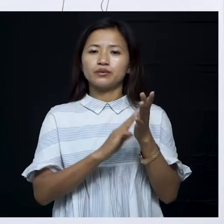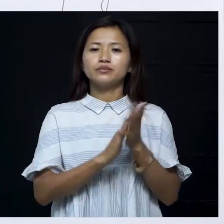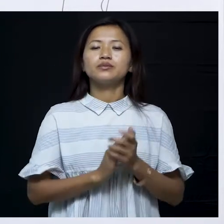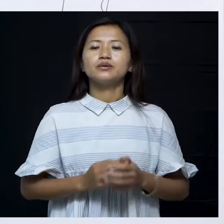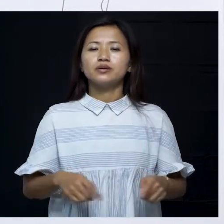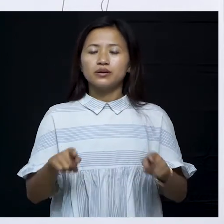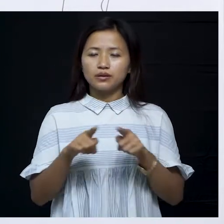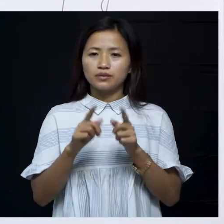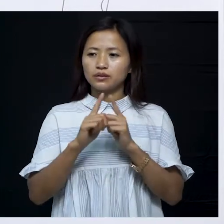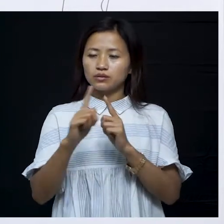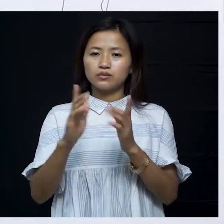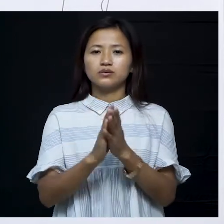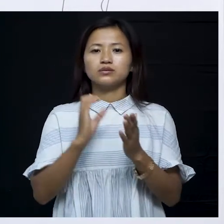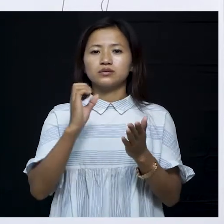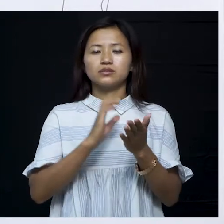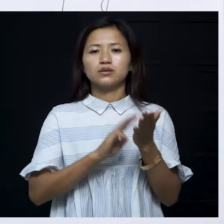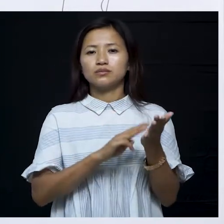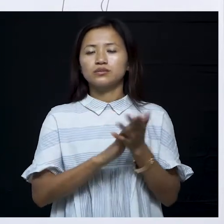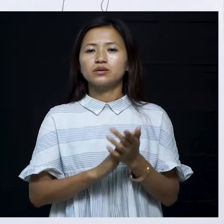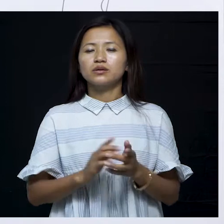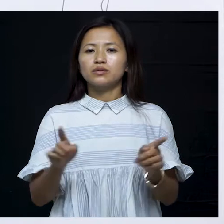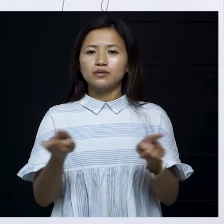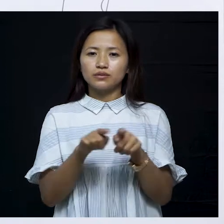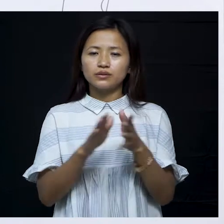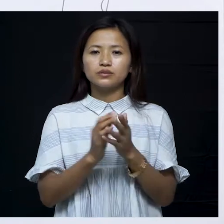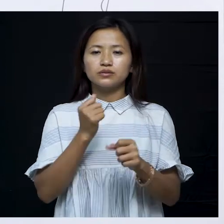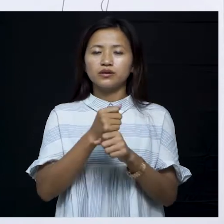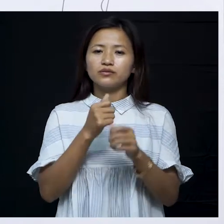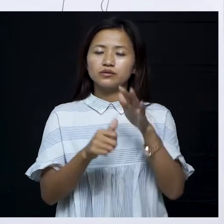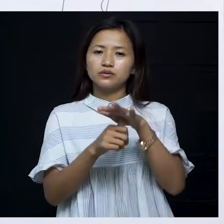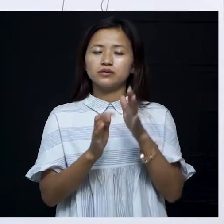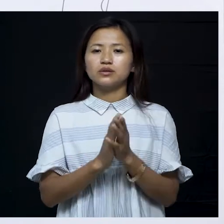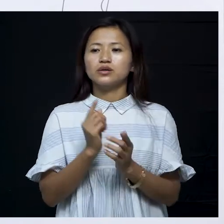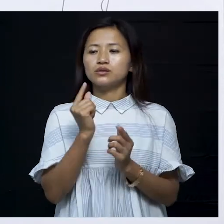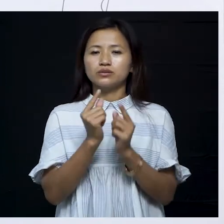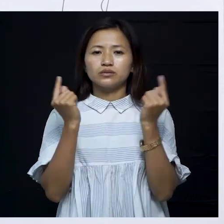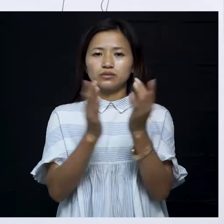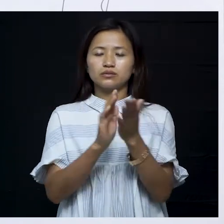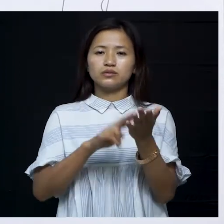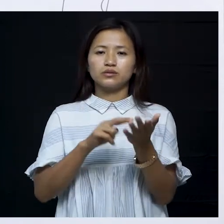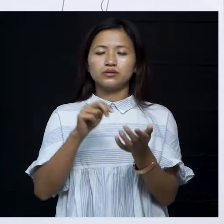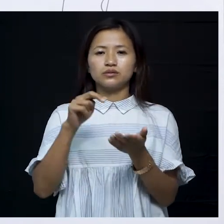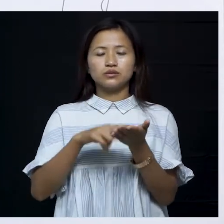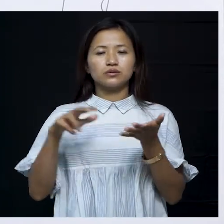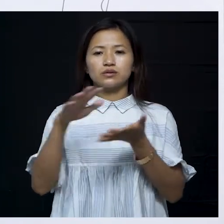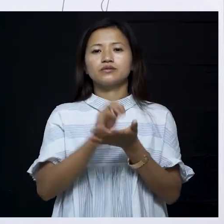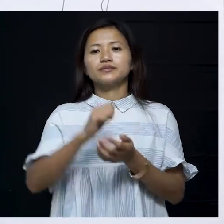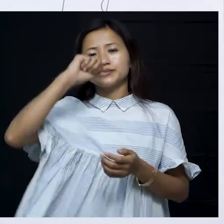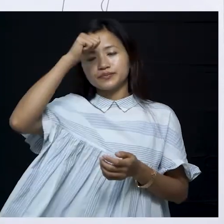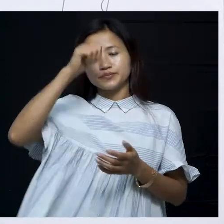the Chief Ministers of the State and the late Governors of the United Nations of India. All right.